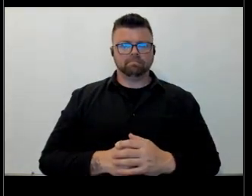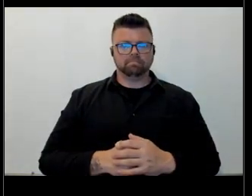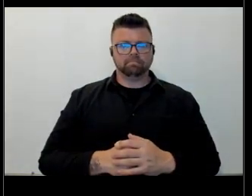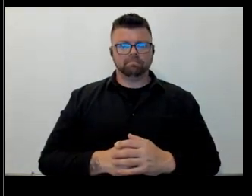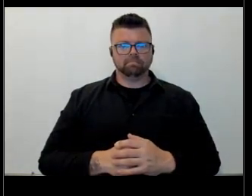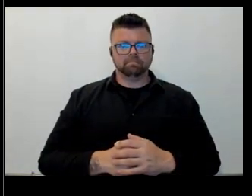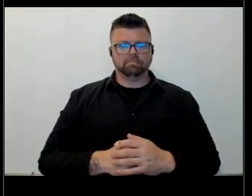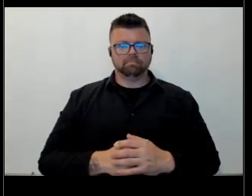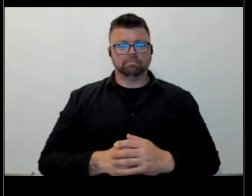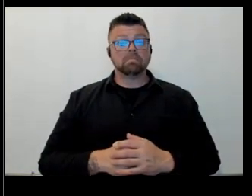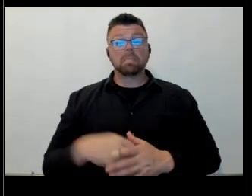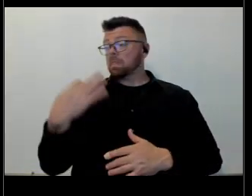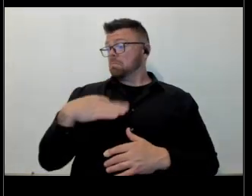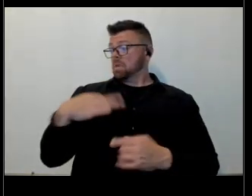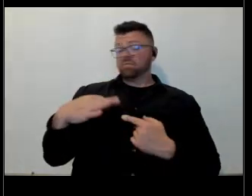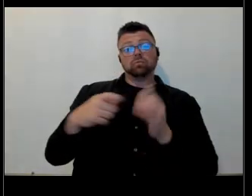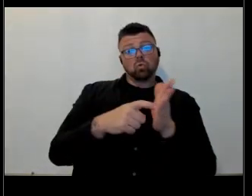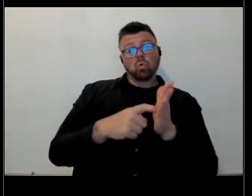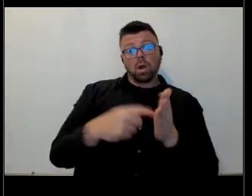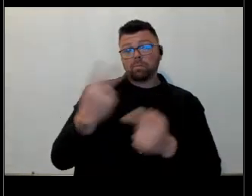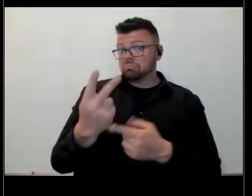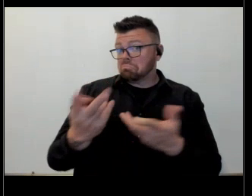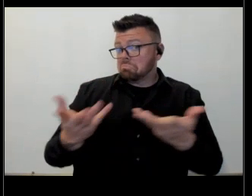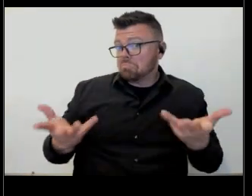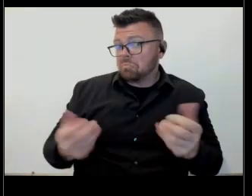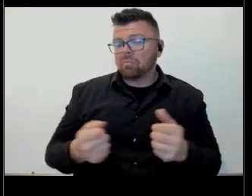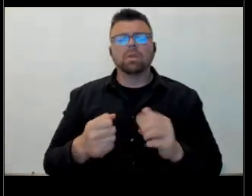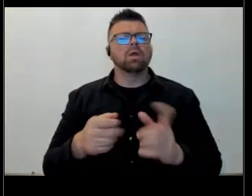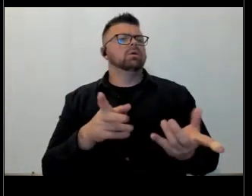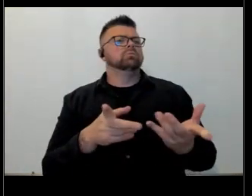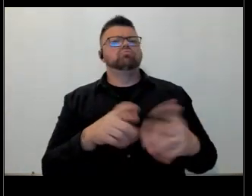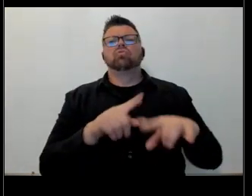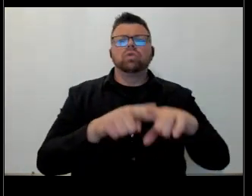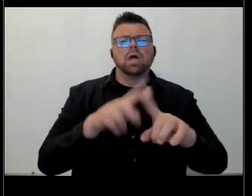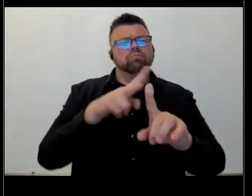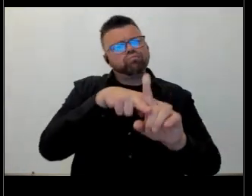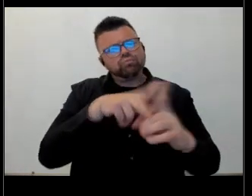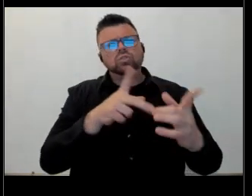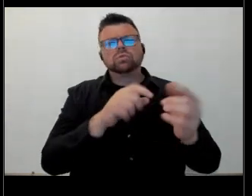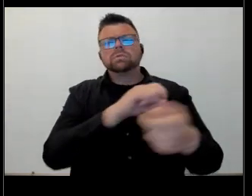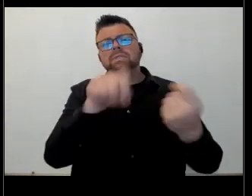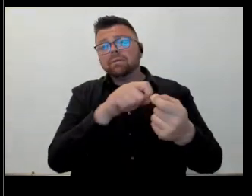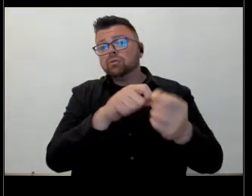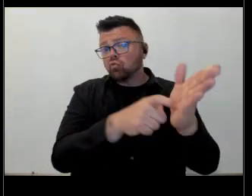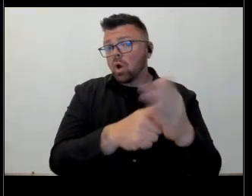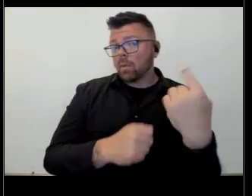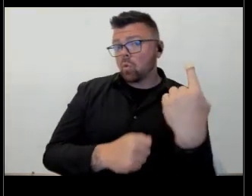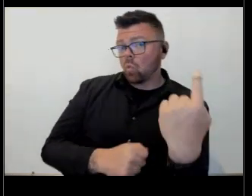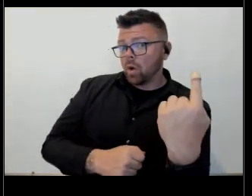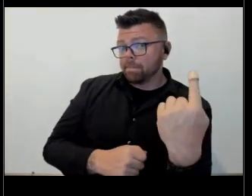The benefits of requirement 2 rely on the specifications in requirement 1